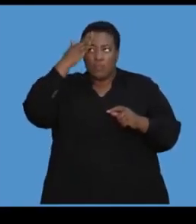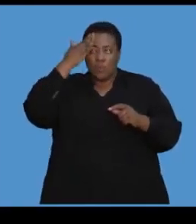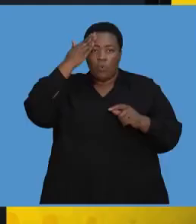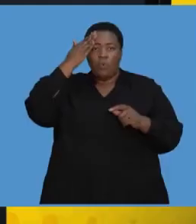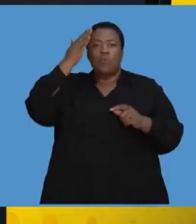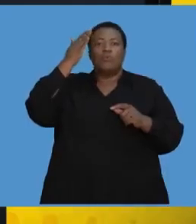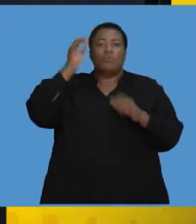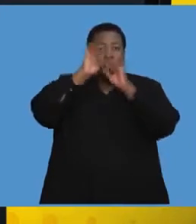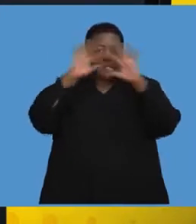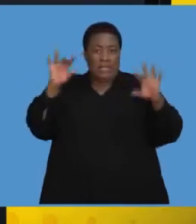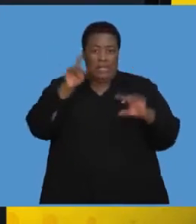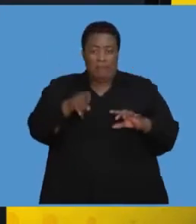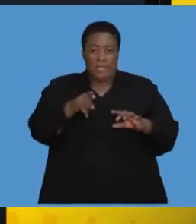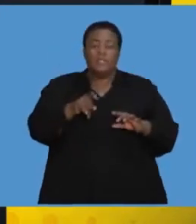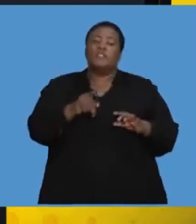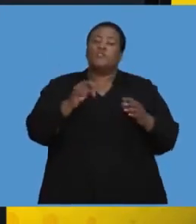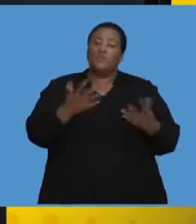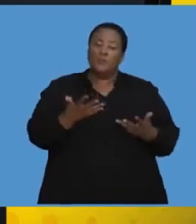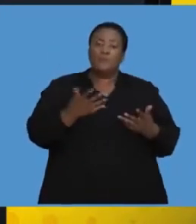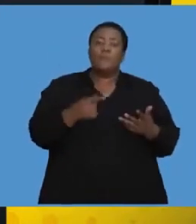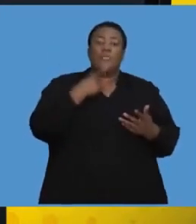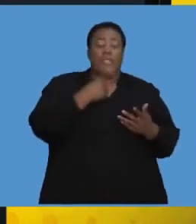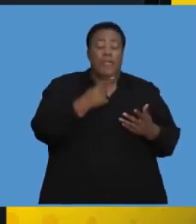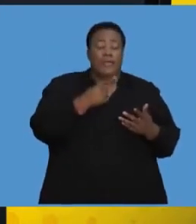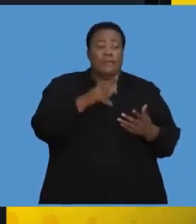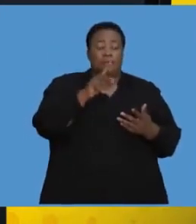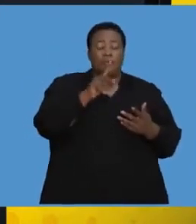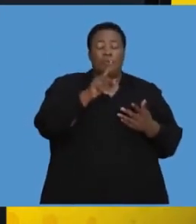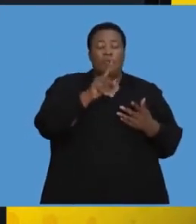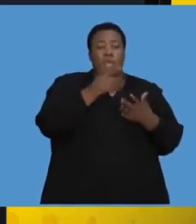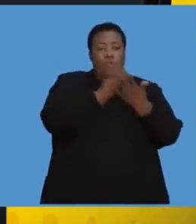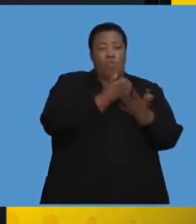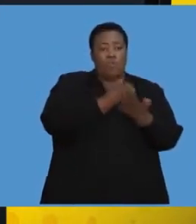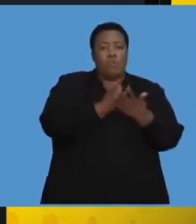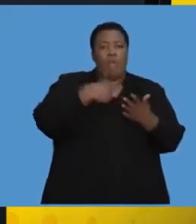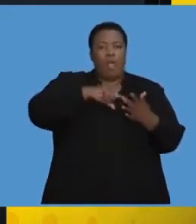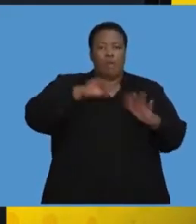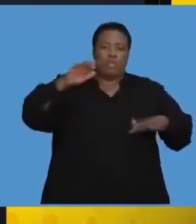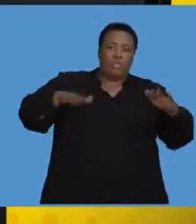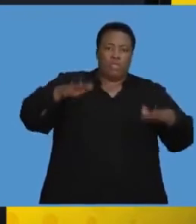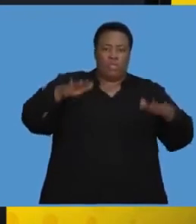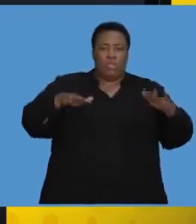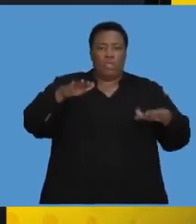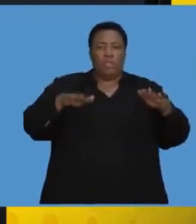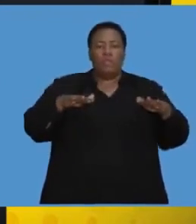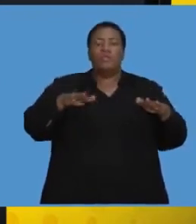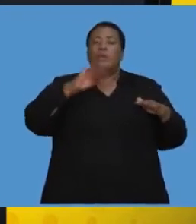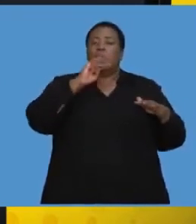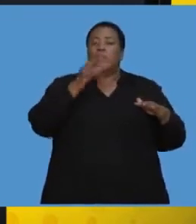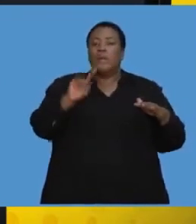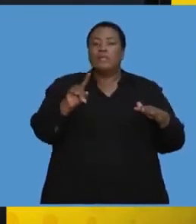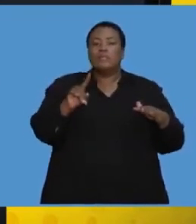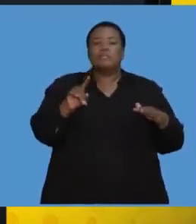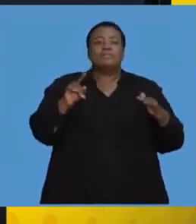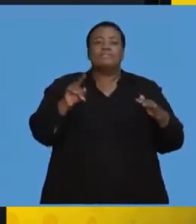argue. The Keynesians argue to say our economy is inherently unstable. When they say inherently unstable, it means it is in